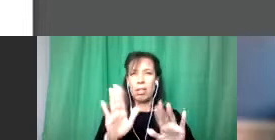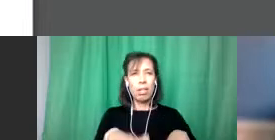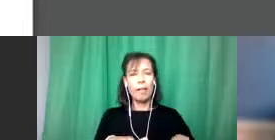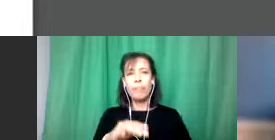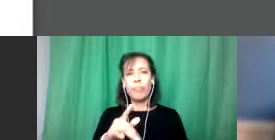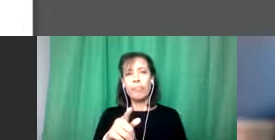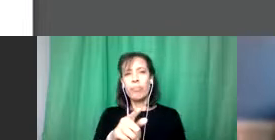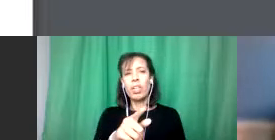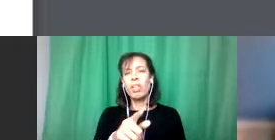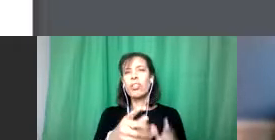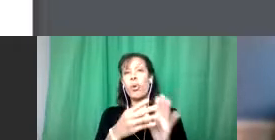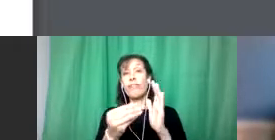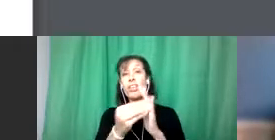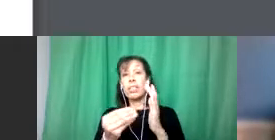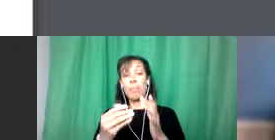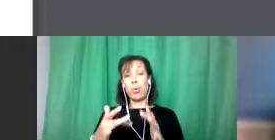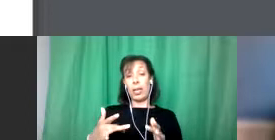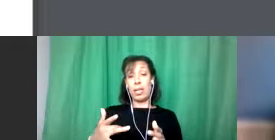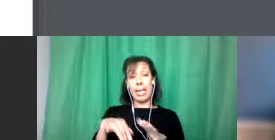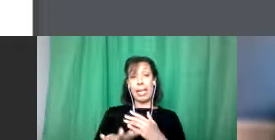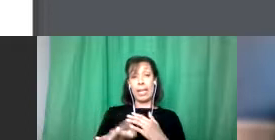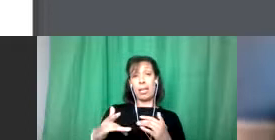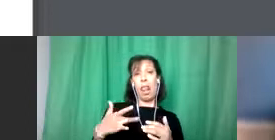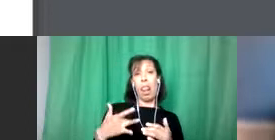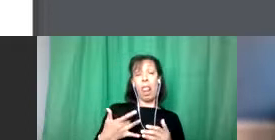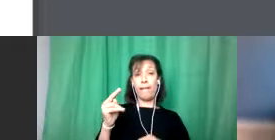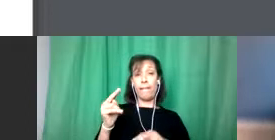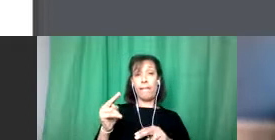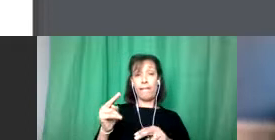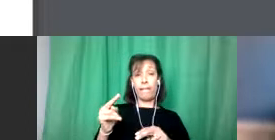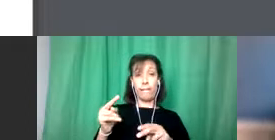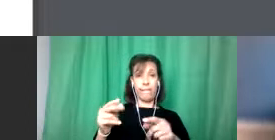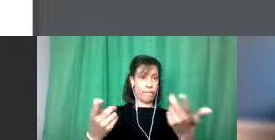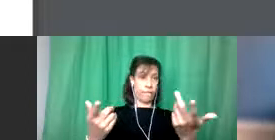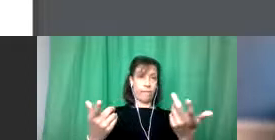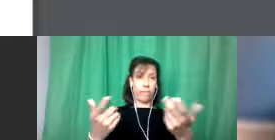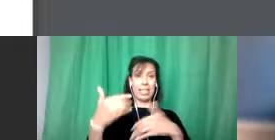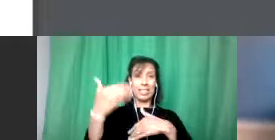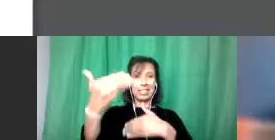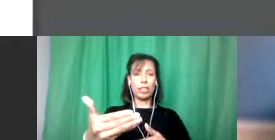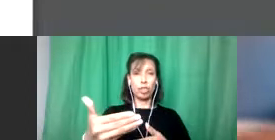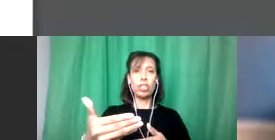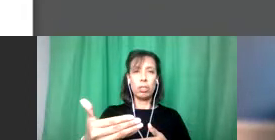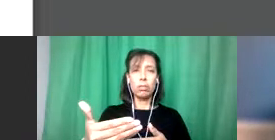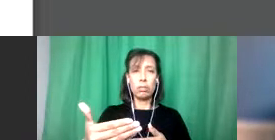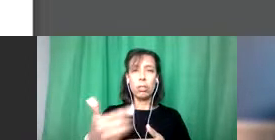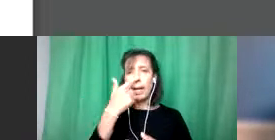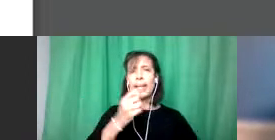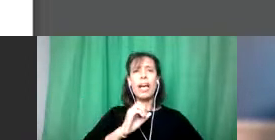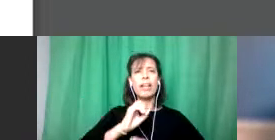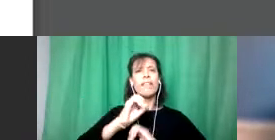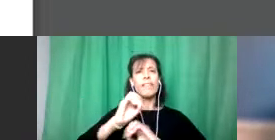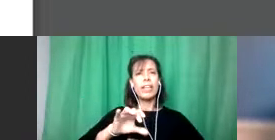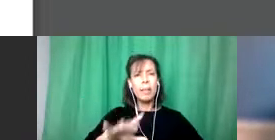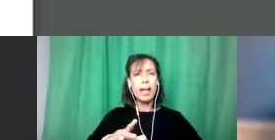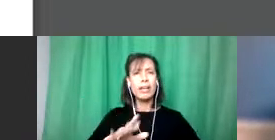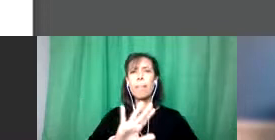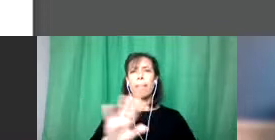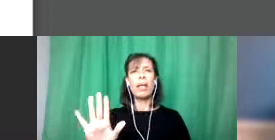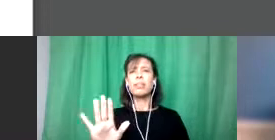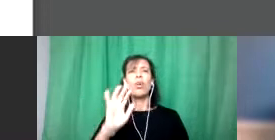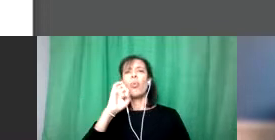make a suggestion, I can give you some feedback on it, and that's it. It stays within the room, if you like. It doesn't go on and have an impact on your final